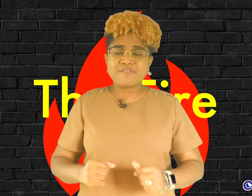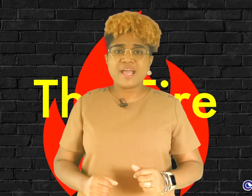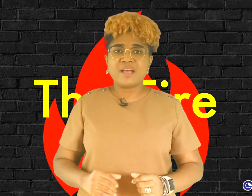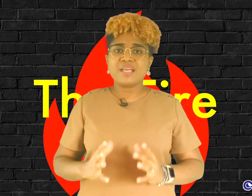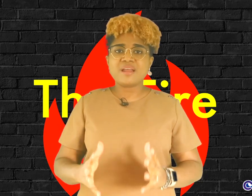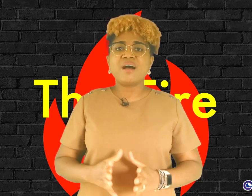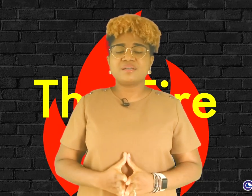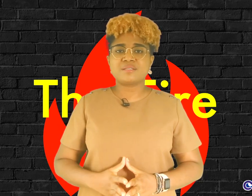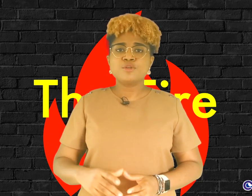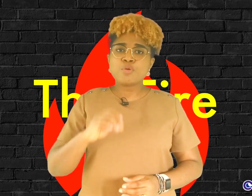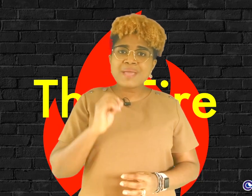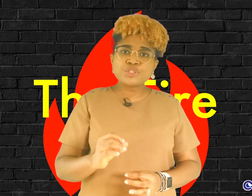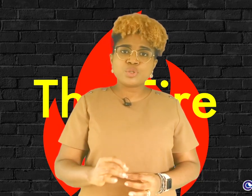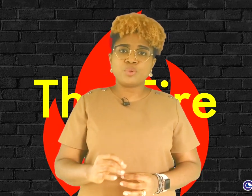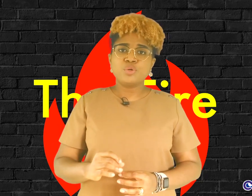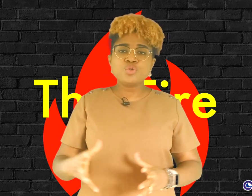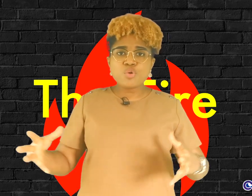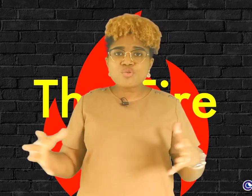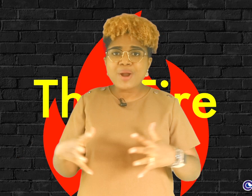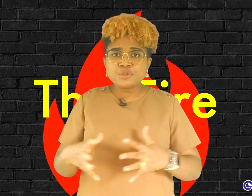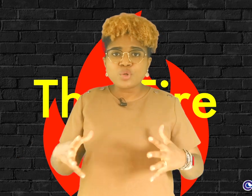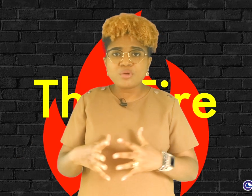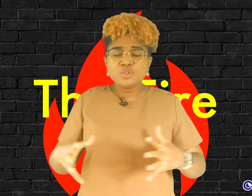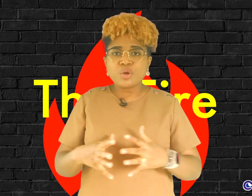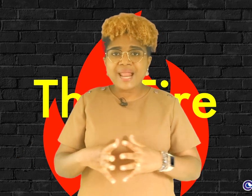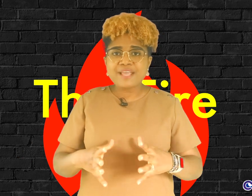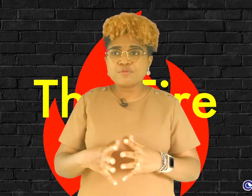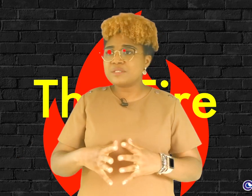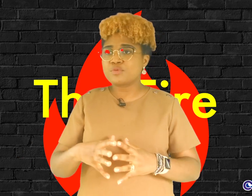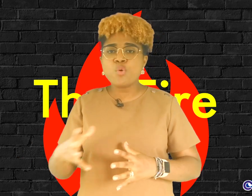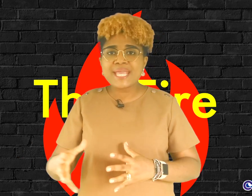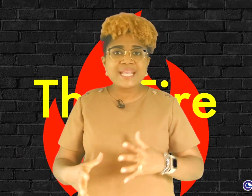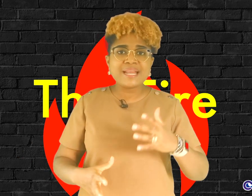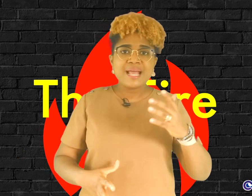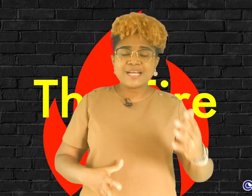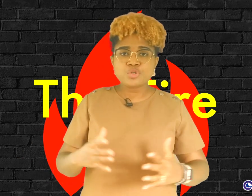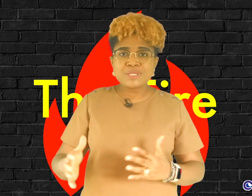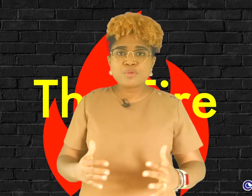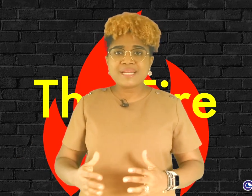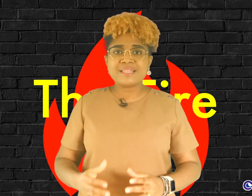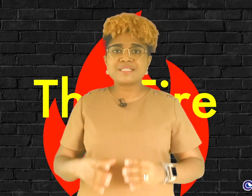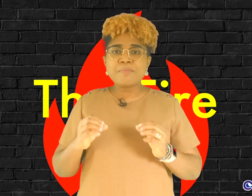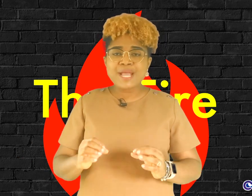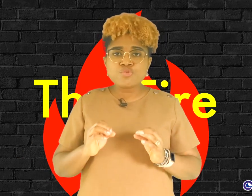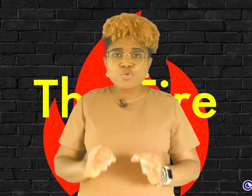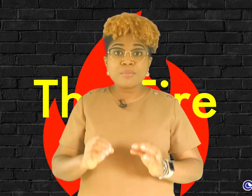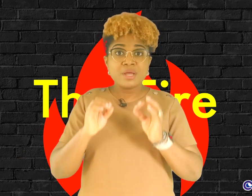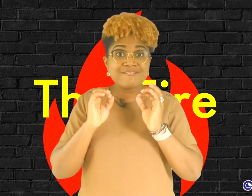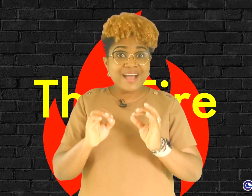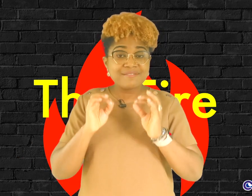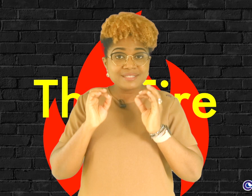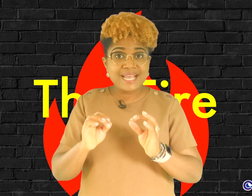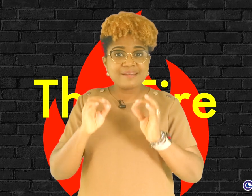smoother the fire in our hearts. So make sure you don't crowd your life with cooking and doing so many things. Make